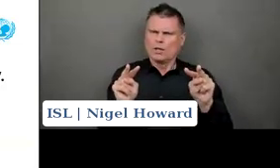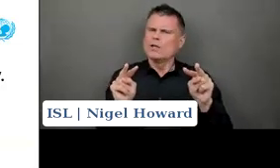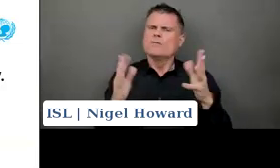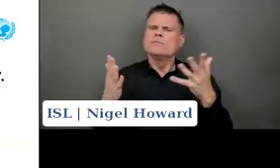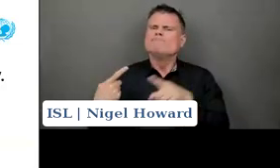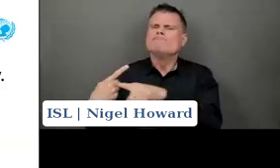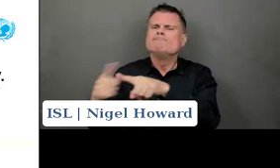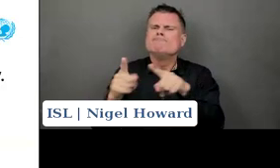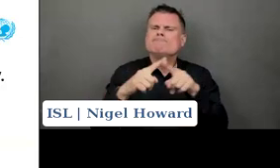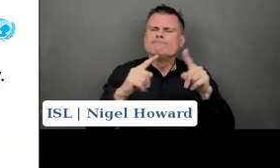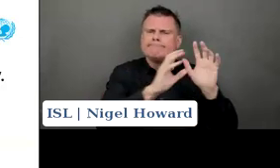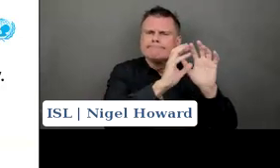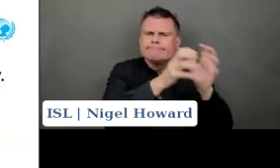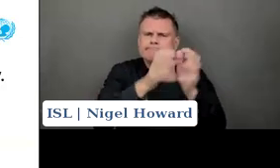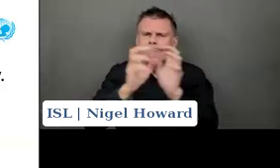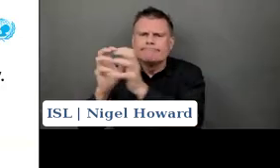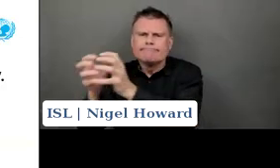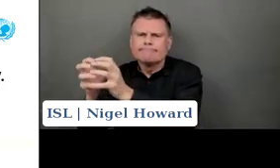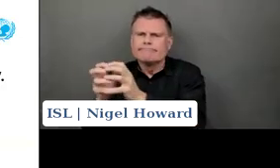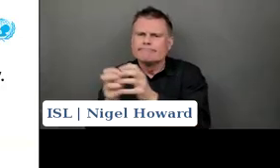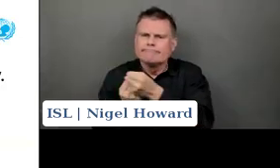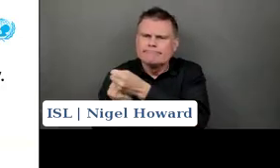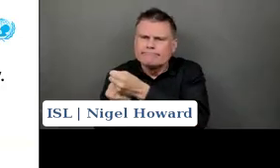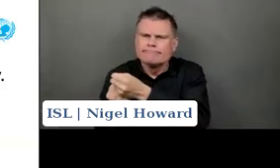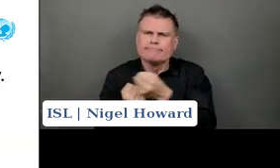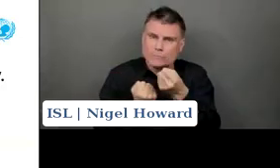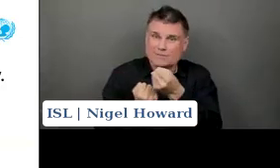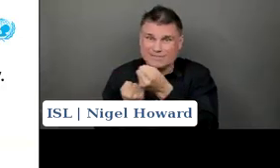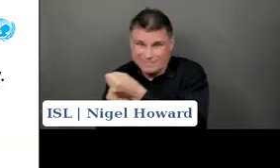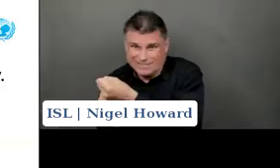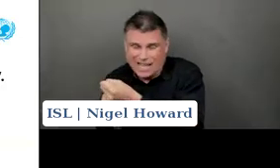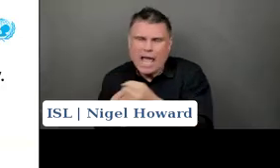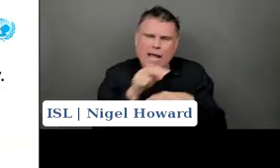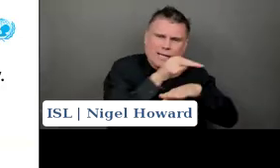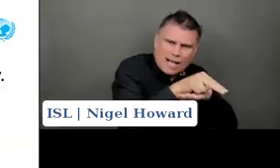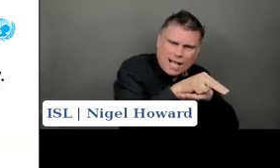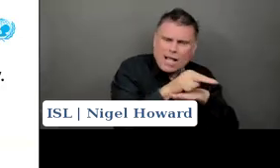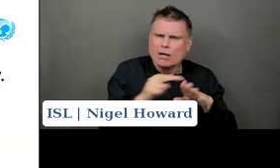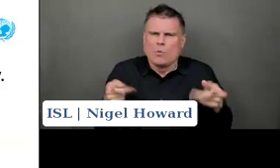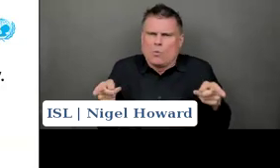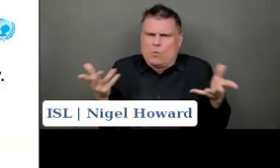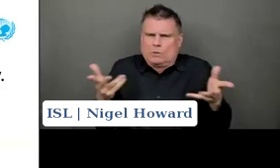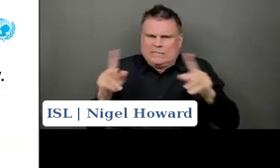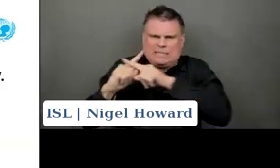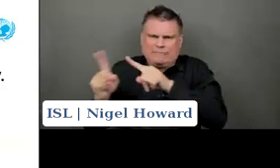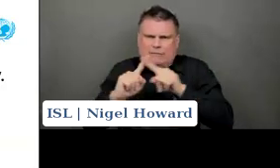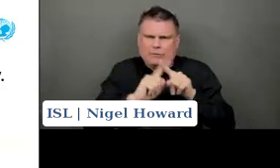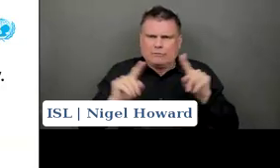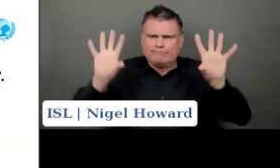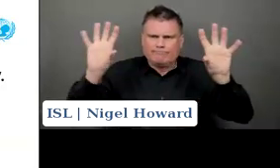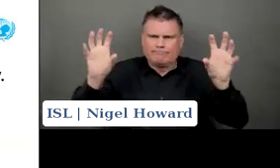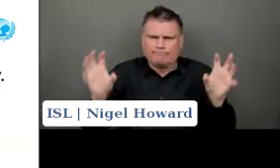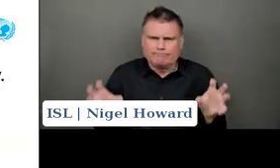and support systems. Care and support systems consist of direct support, which is some of what I was just describing in the